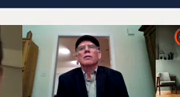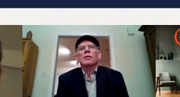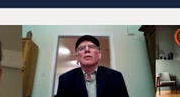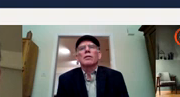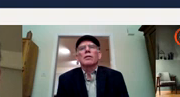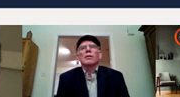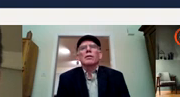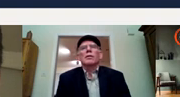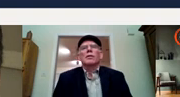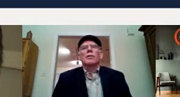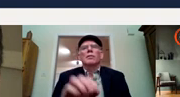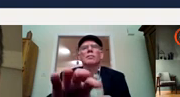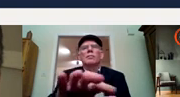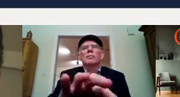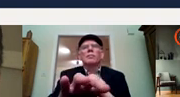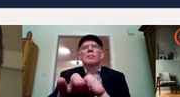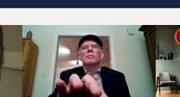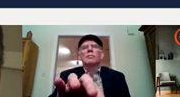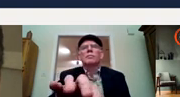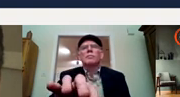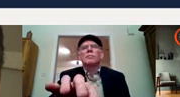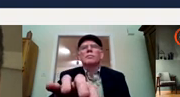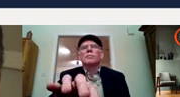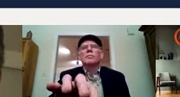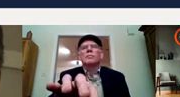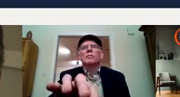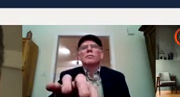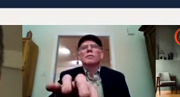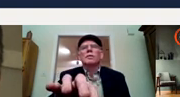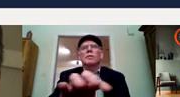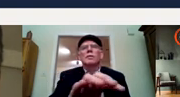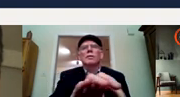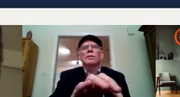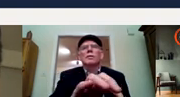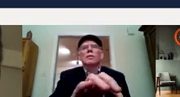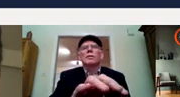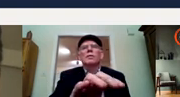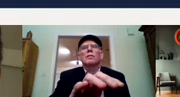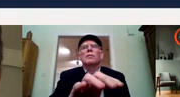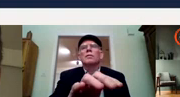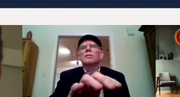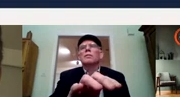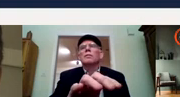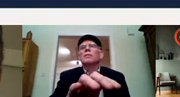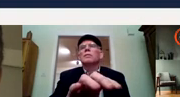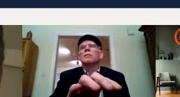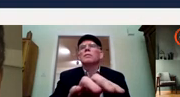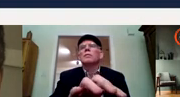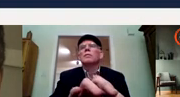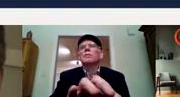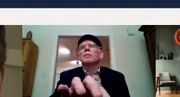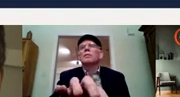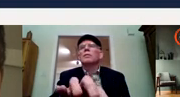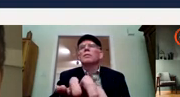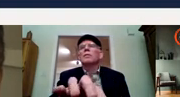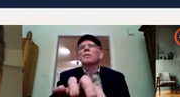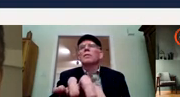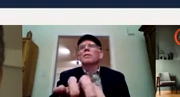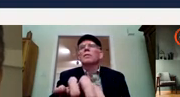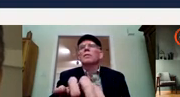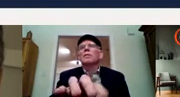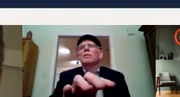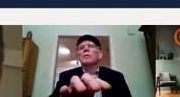few kids. But having said that, you know, we're very familiar with Shrewwood, Kilmer, and Marshall. As many of you know, there's the new Dunloring